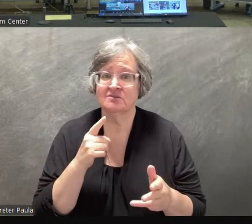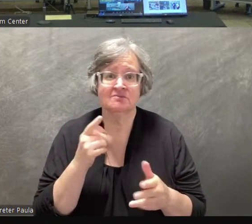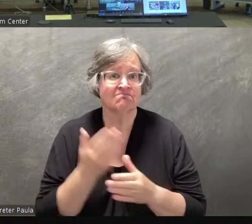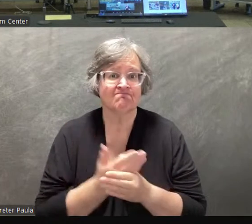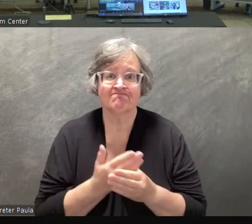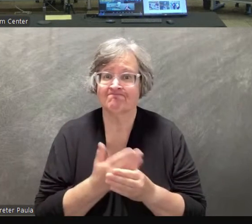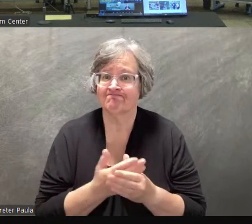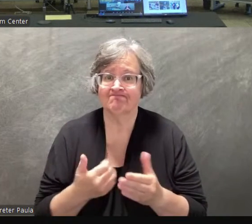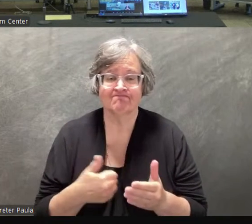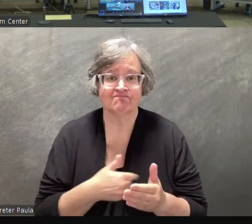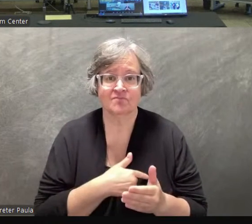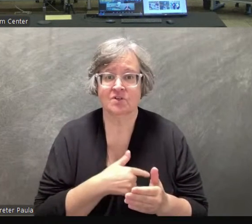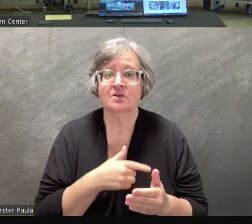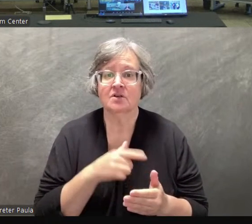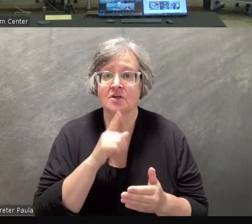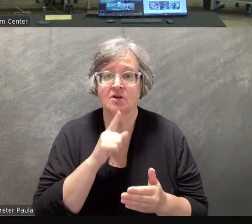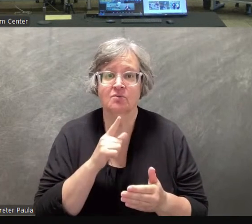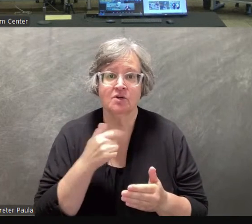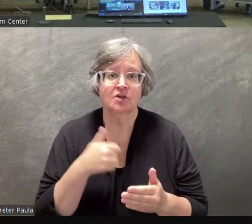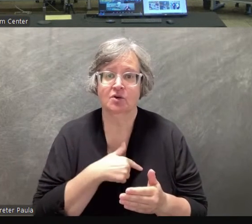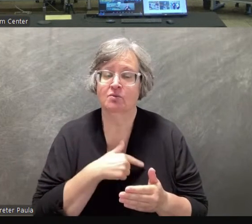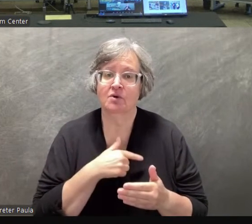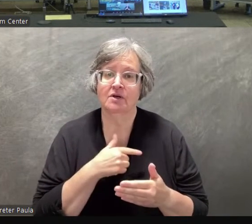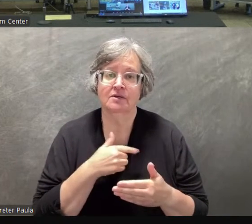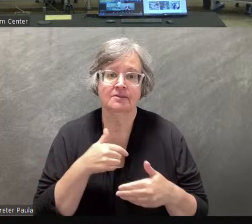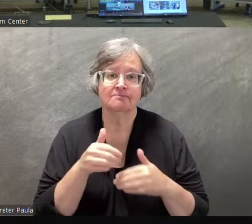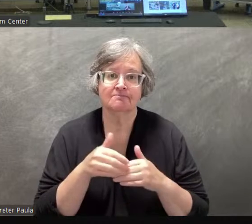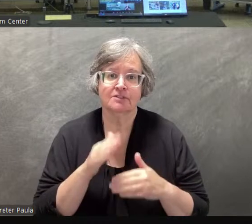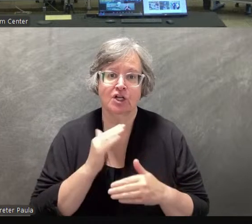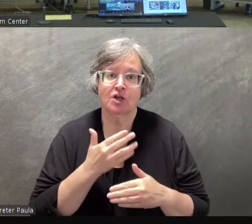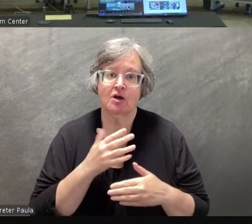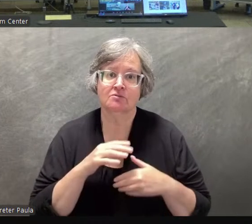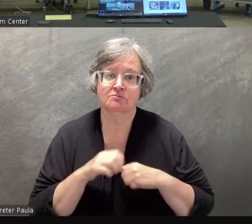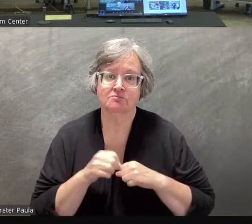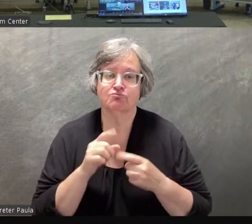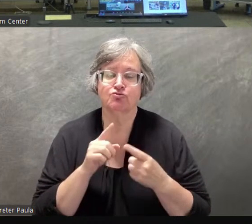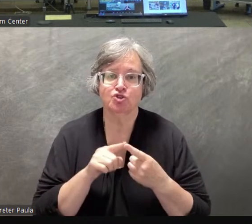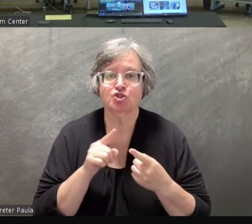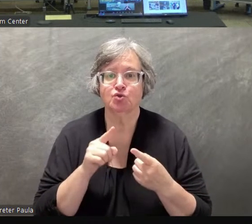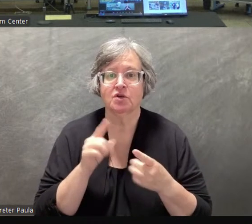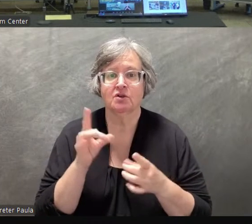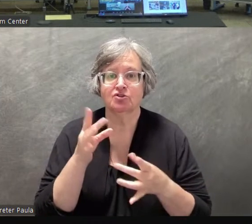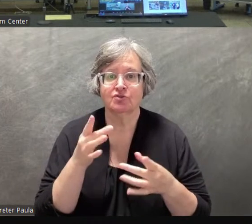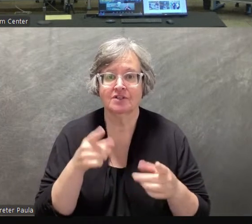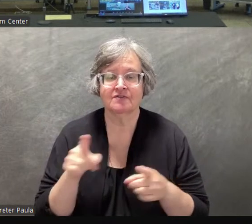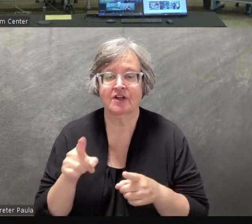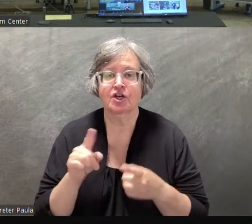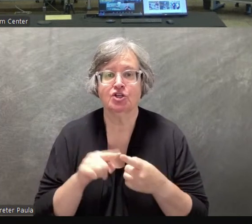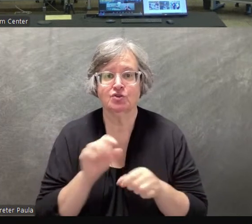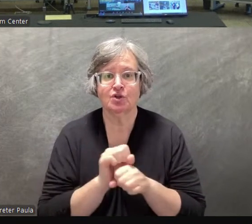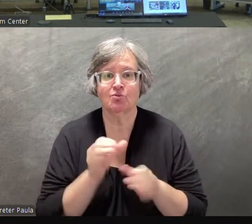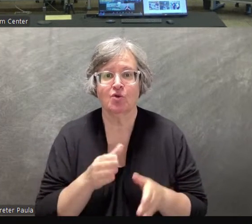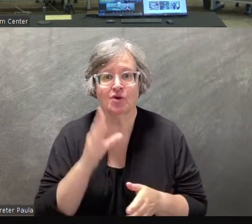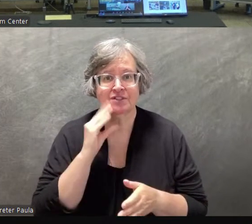victims of these tragic events, as well as to our employees that are experiencing trauma from